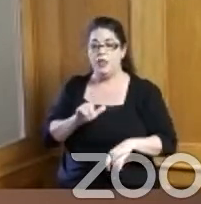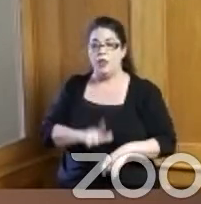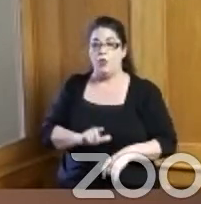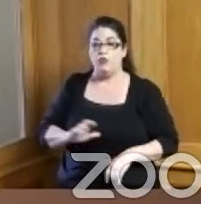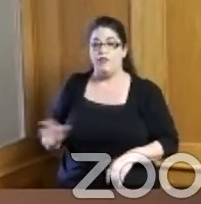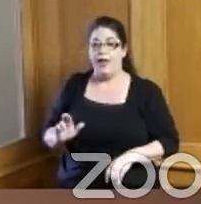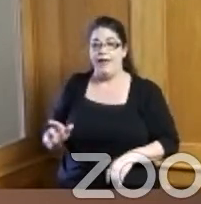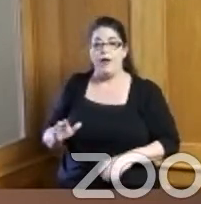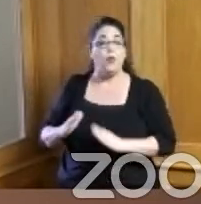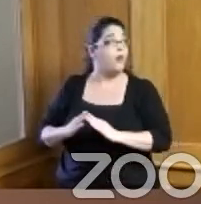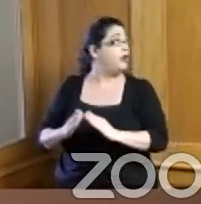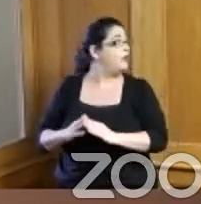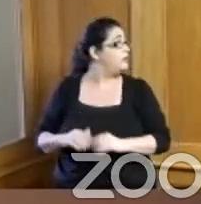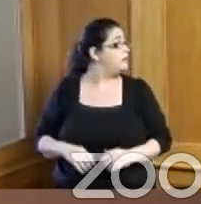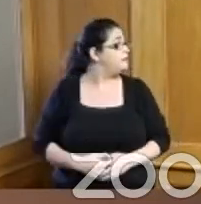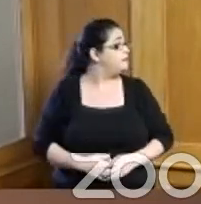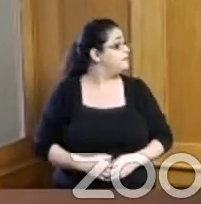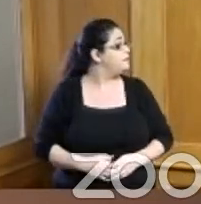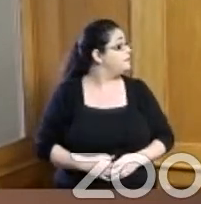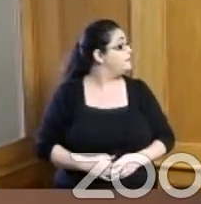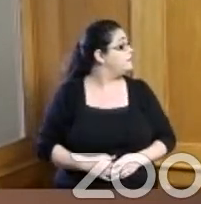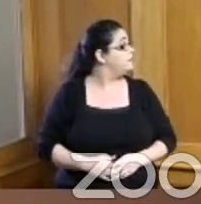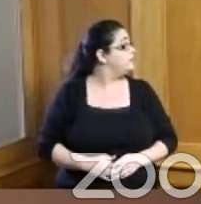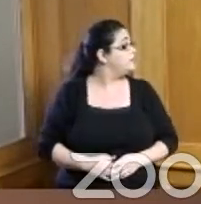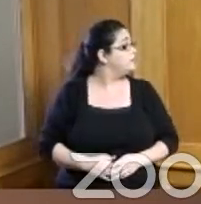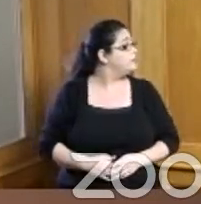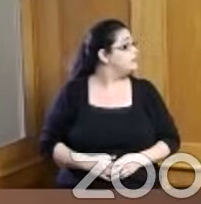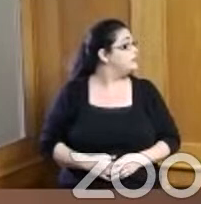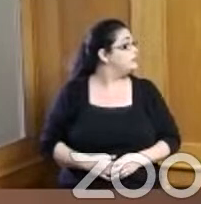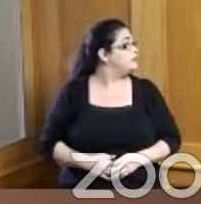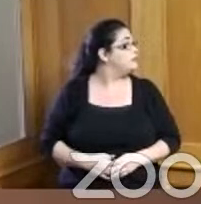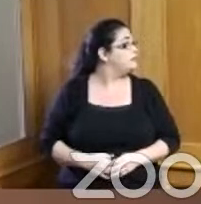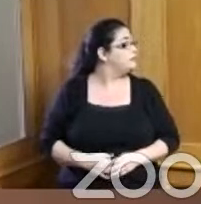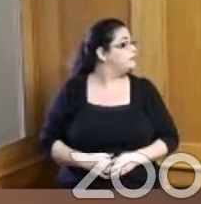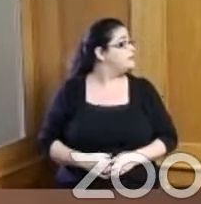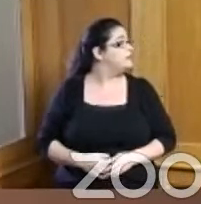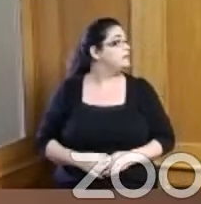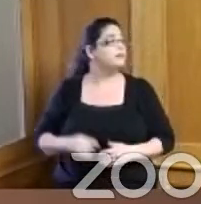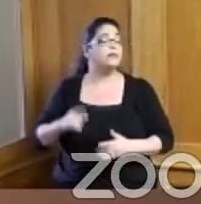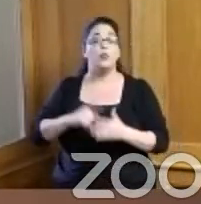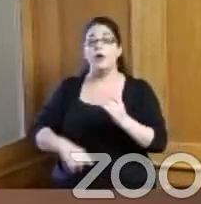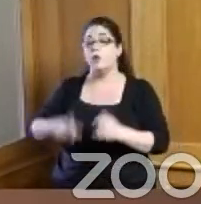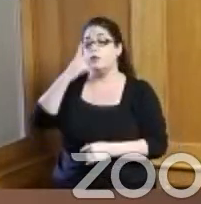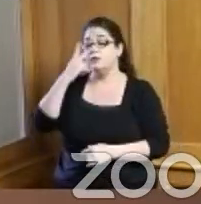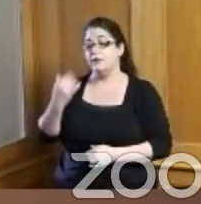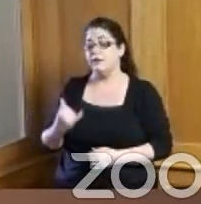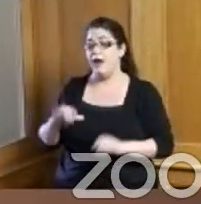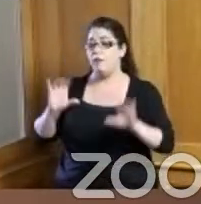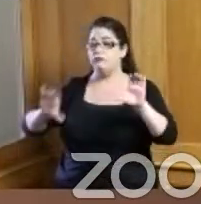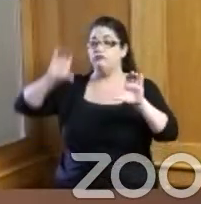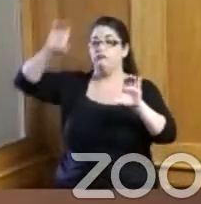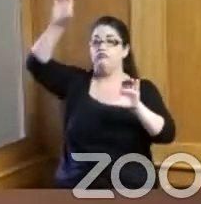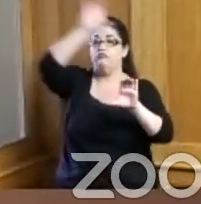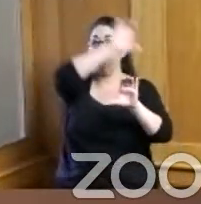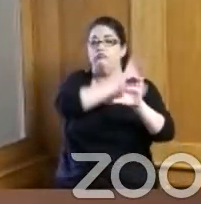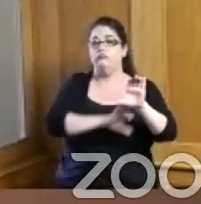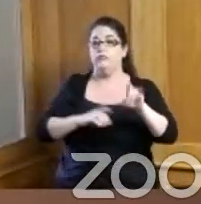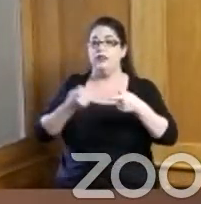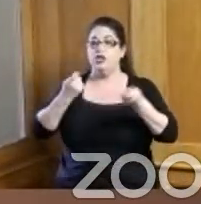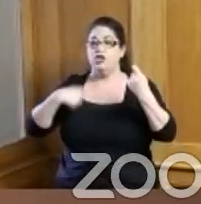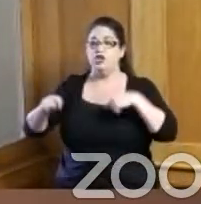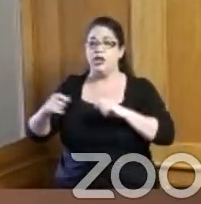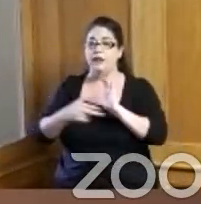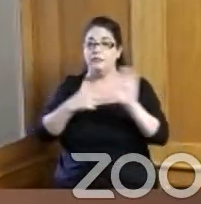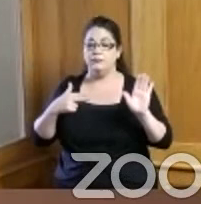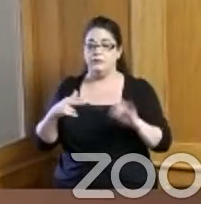corner. And so what's before you today are all the zone change parts of the request, the double E part,